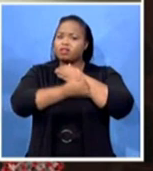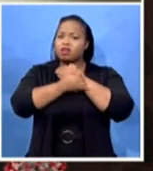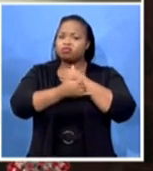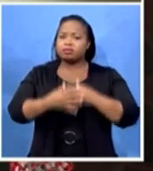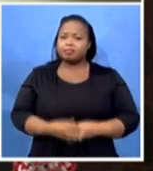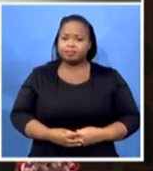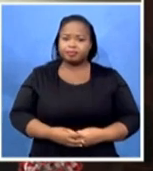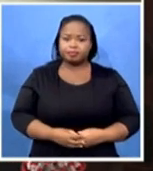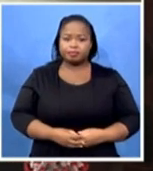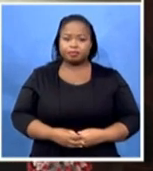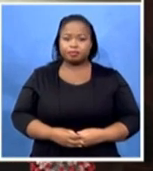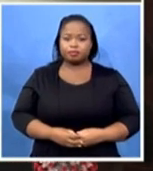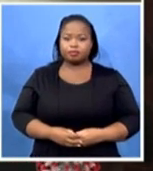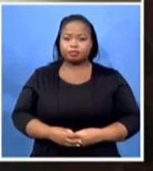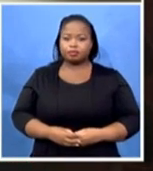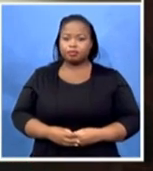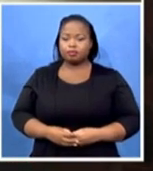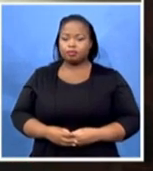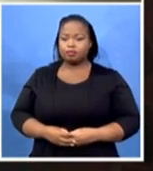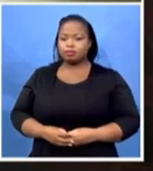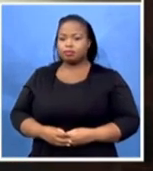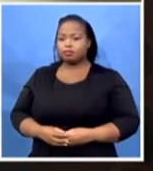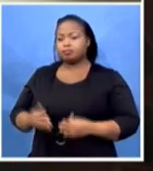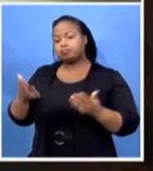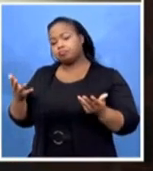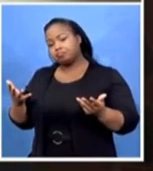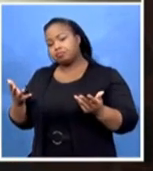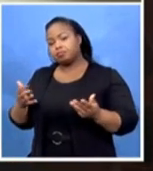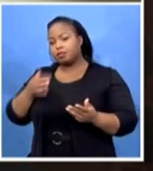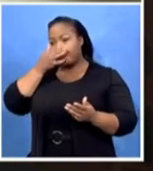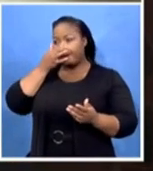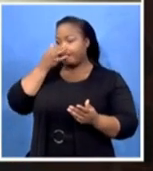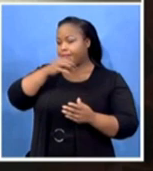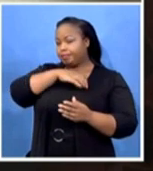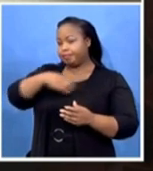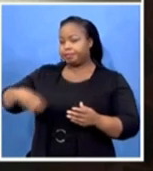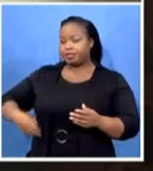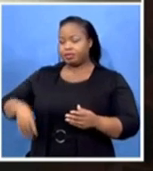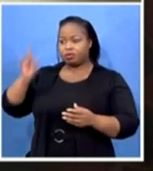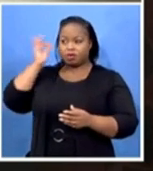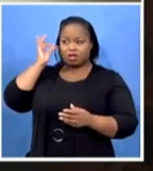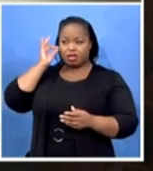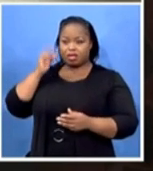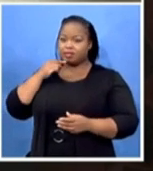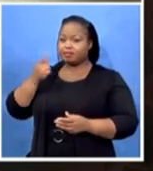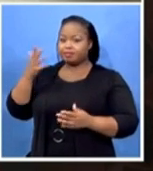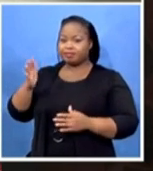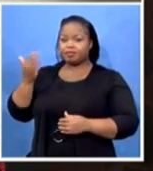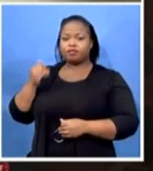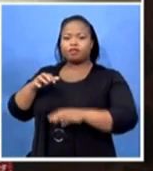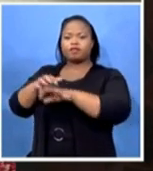Well, if you have heard the president of World Farmers Organization, Dr. Theo